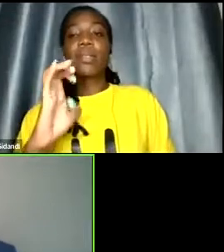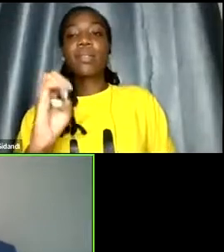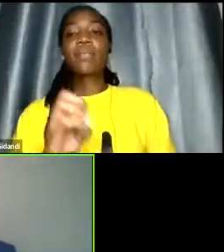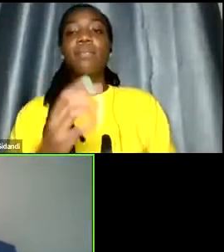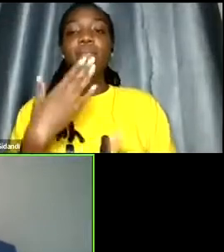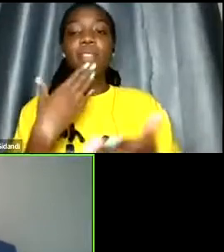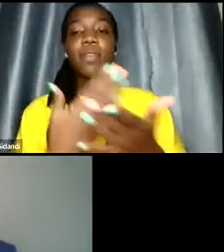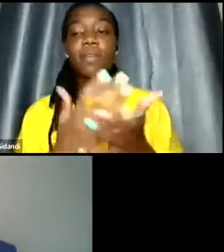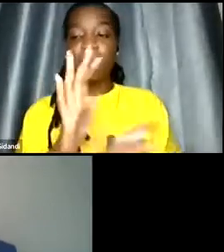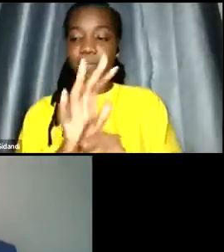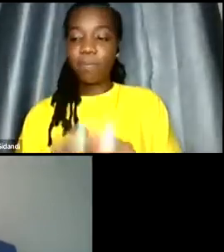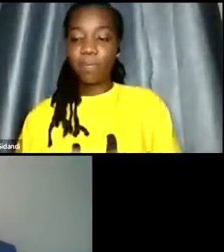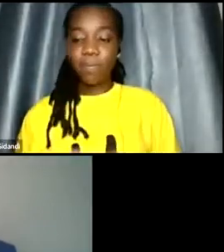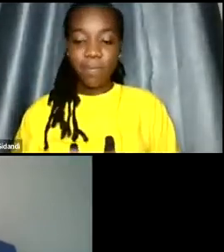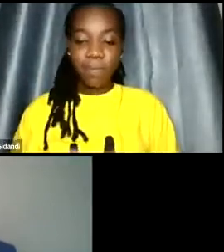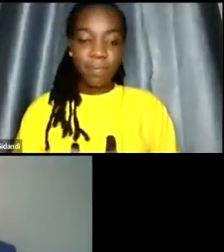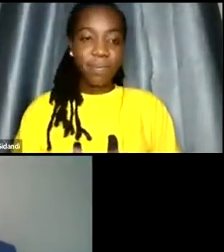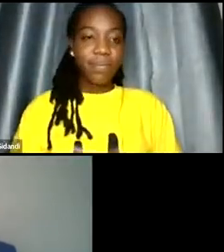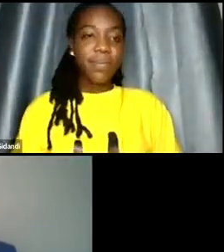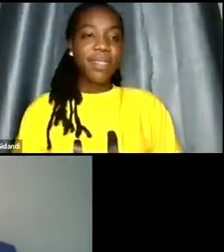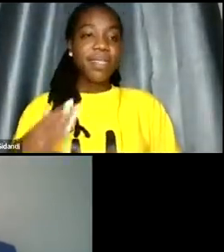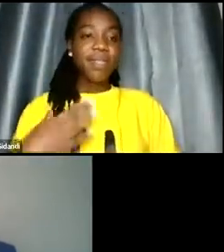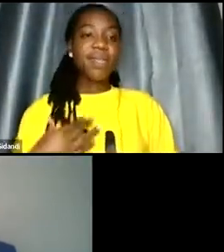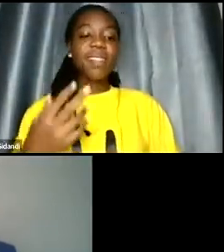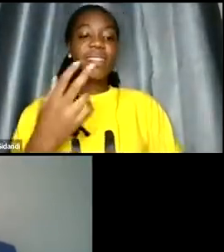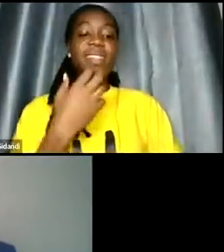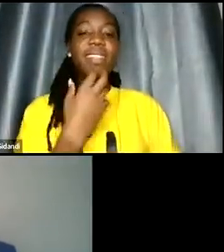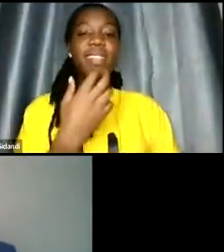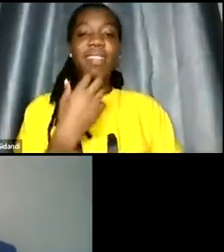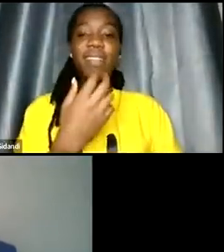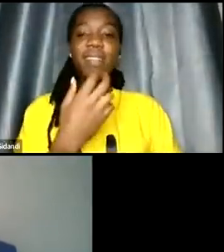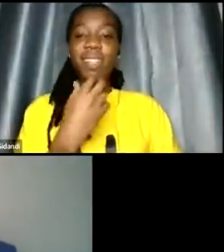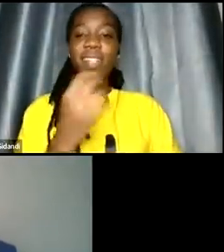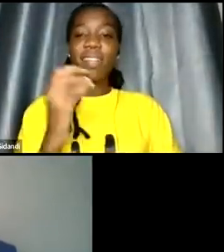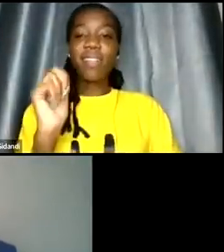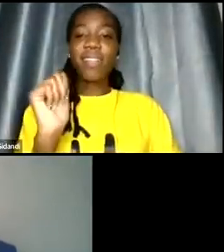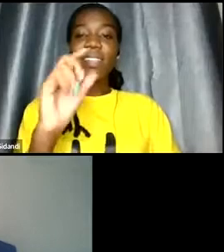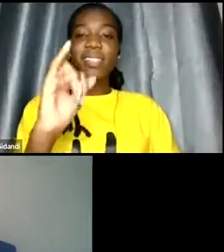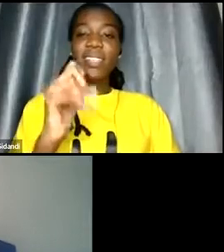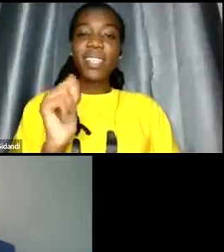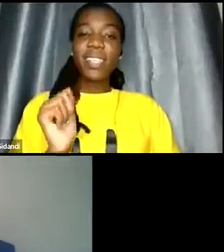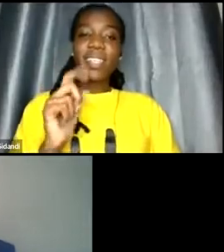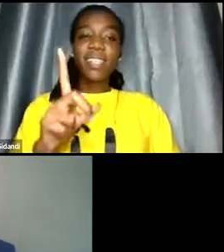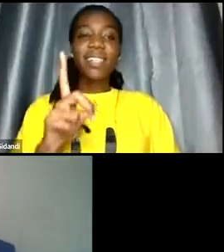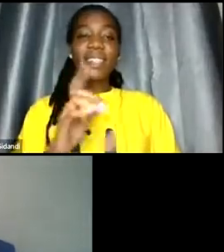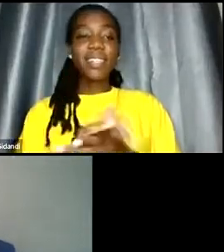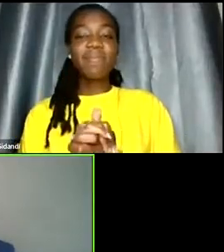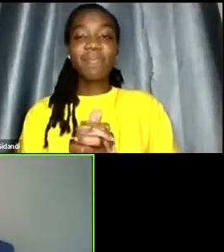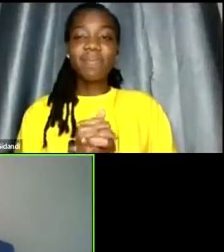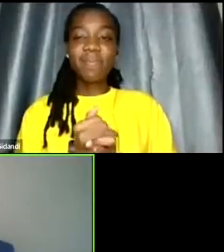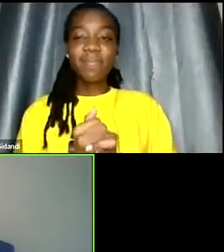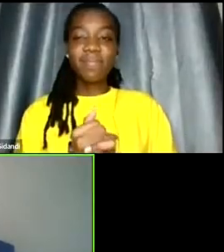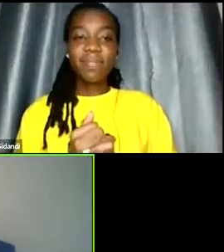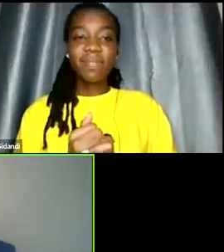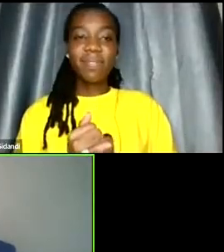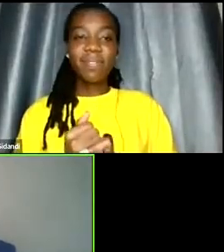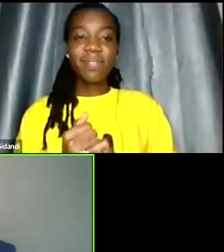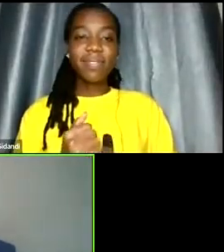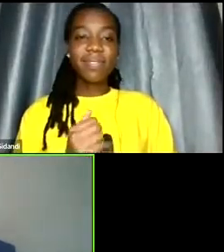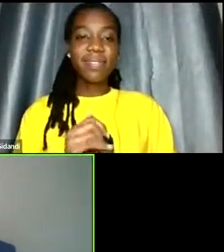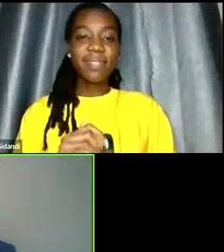much. I have laughed, Ajal. Oh my God, you're such an orator. Ndio Baba.